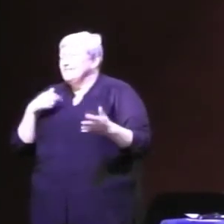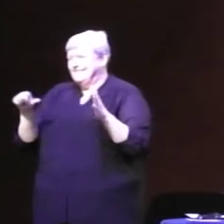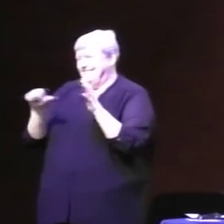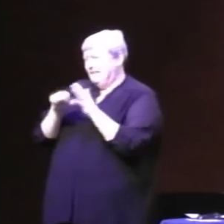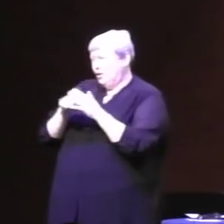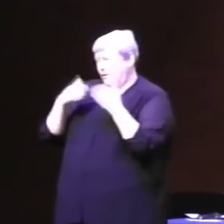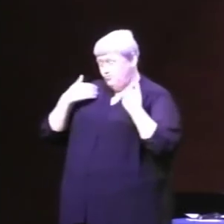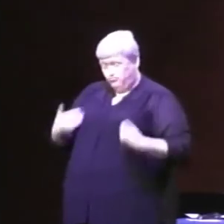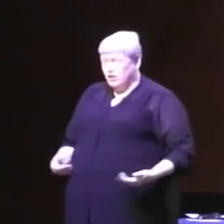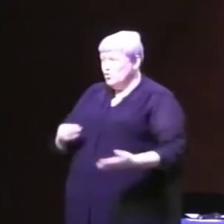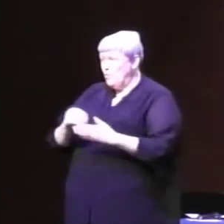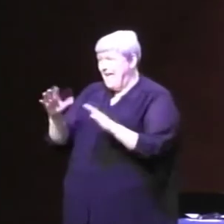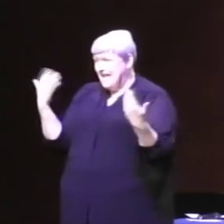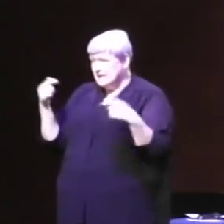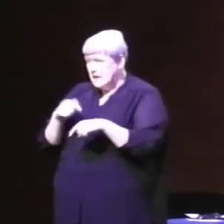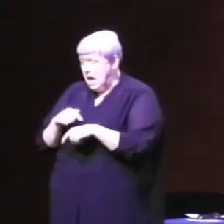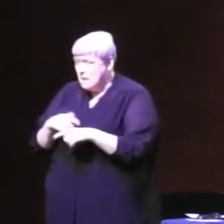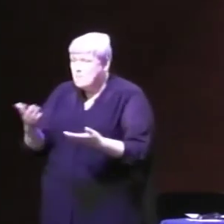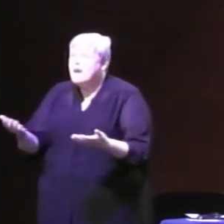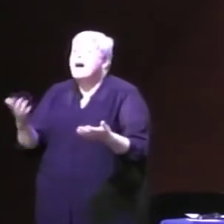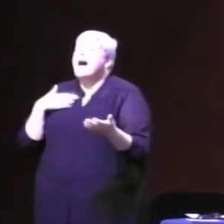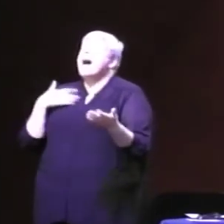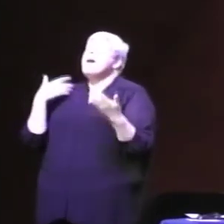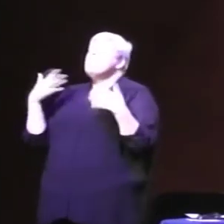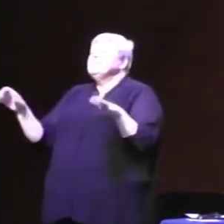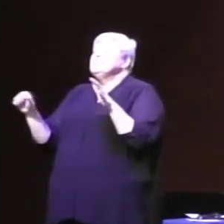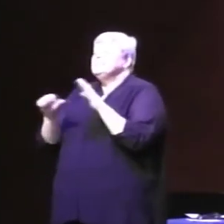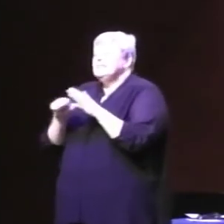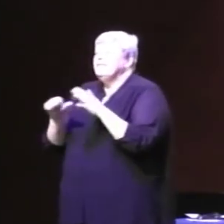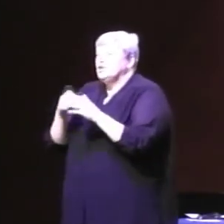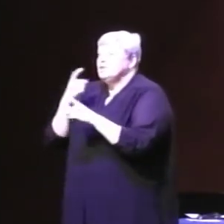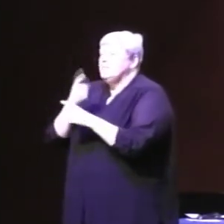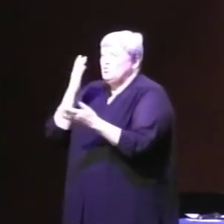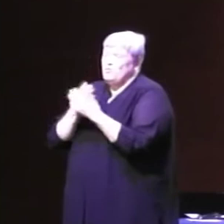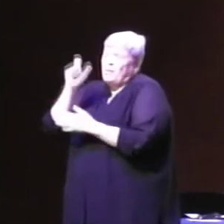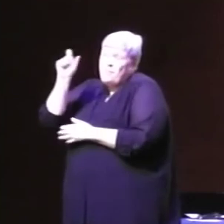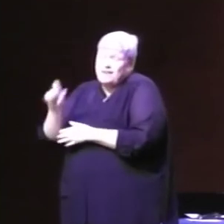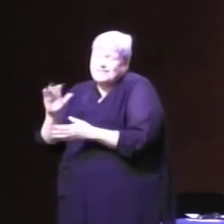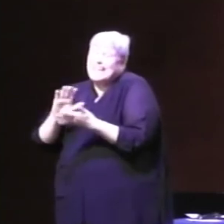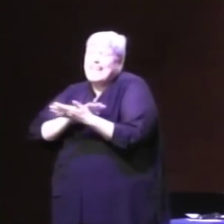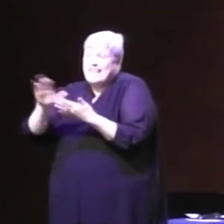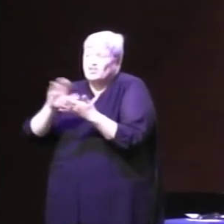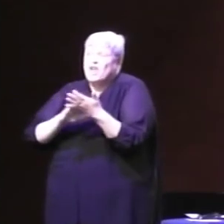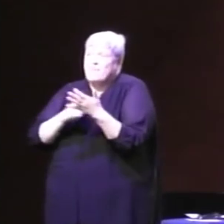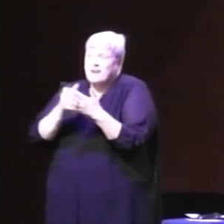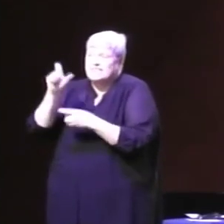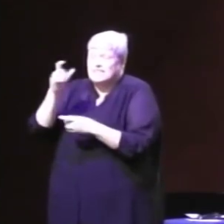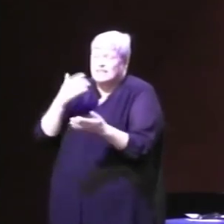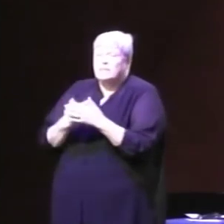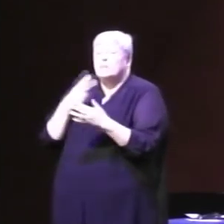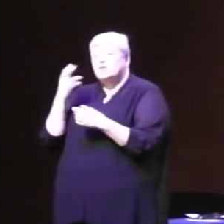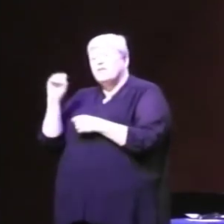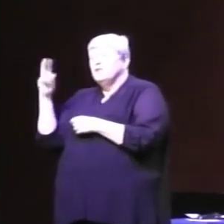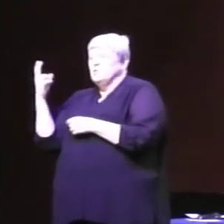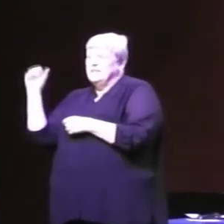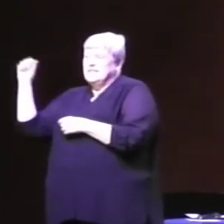to pay their tax bill at any time. It's already very difficult to speak to a real person in HMRC. By 2026,